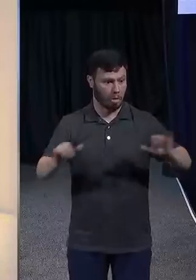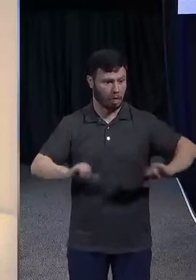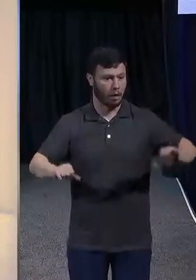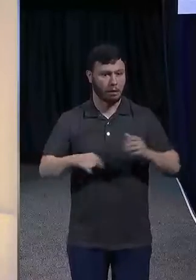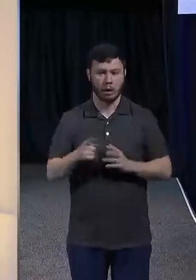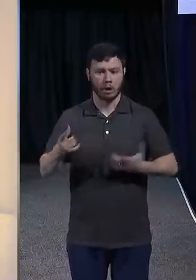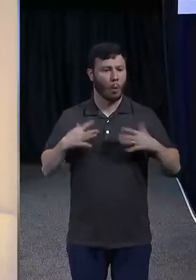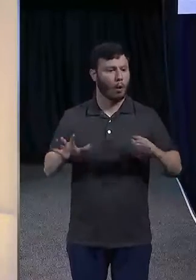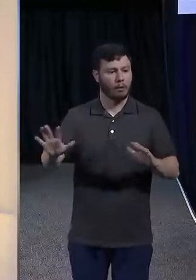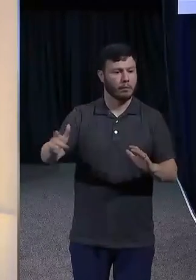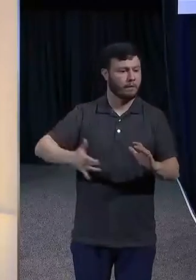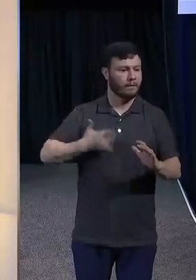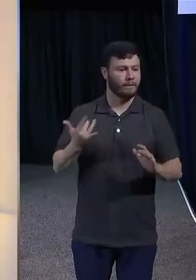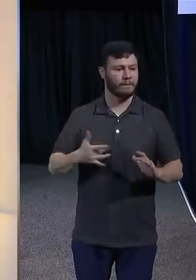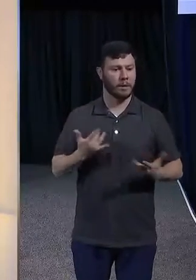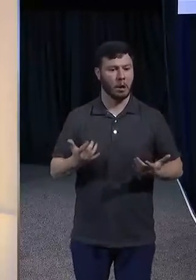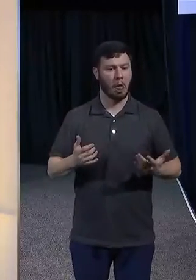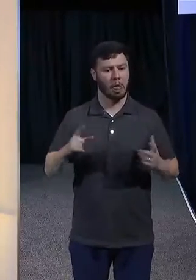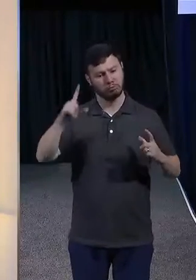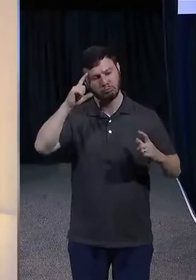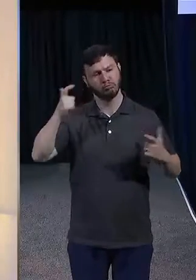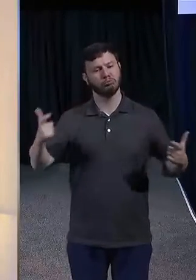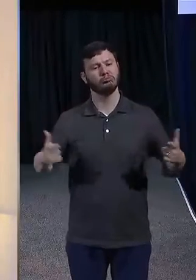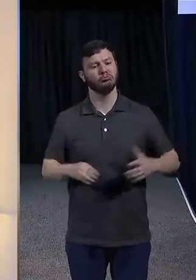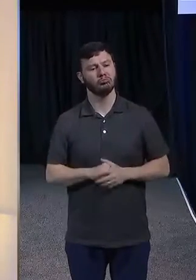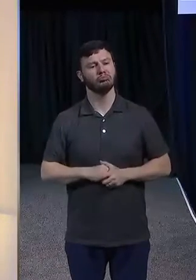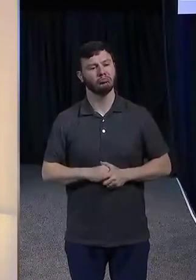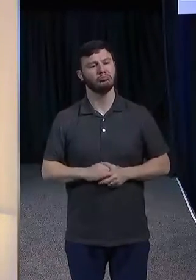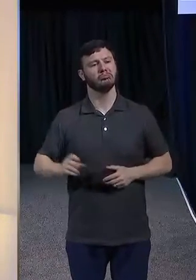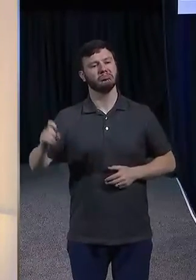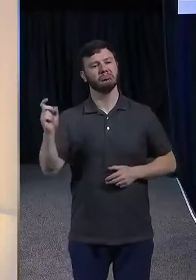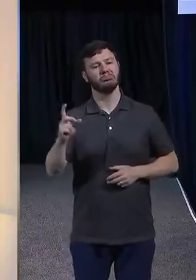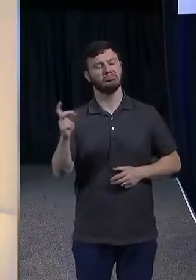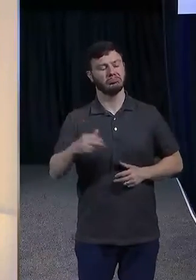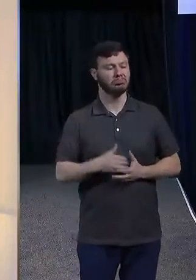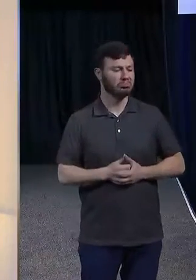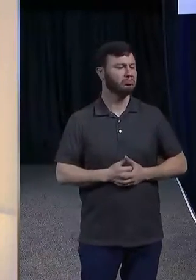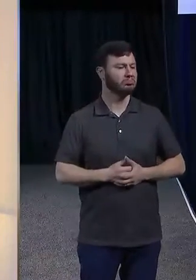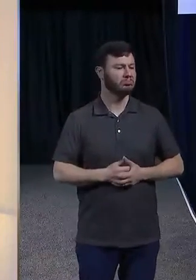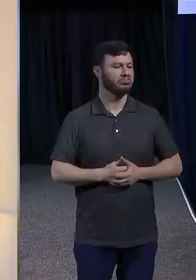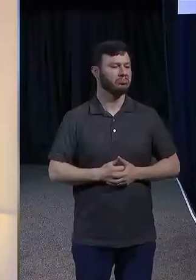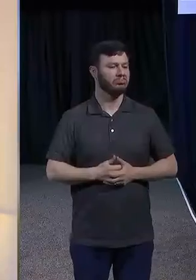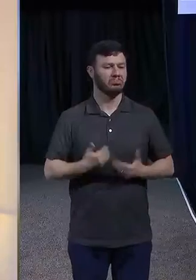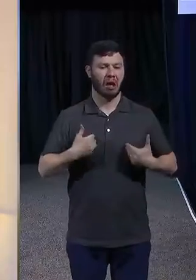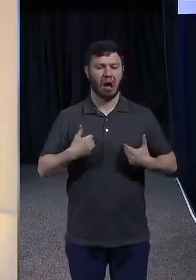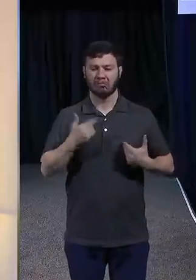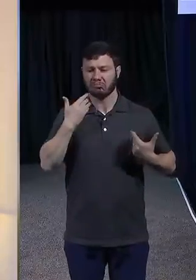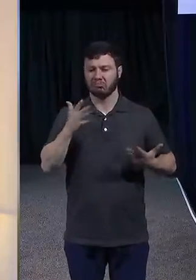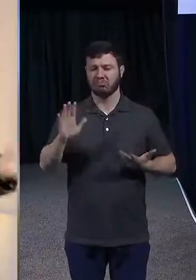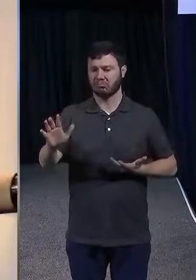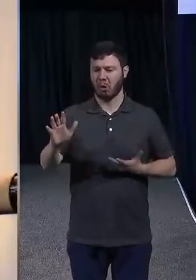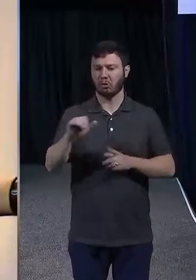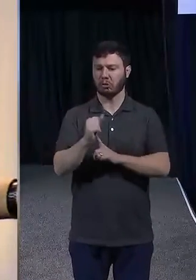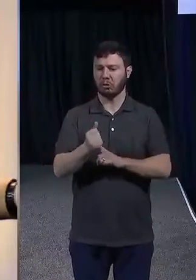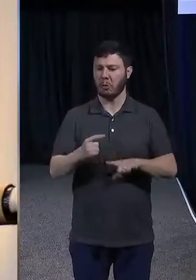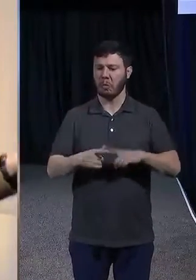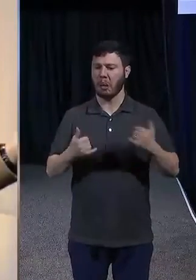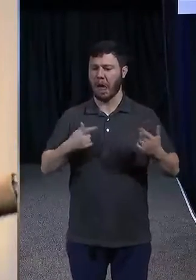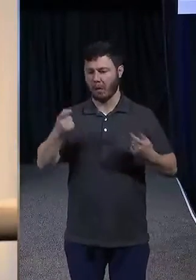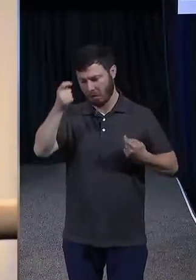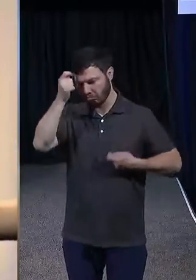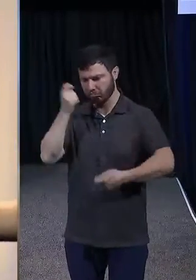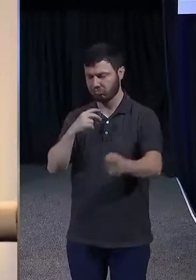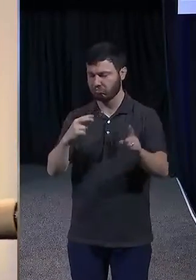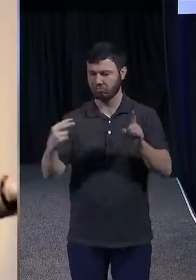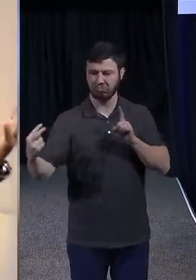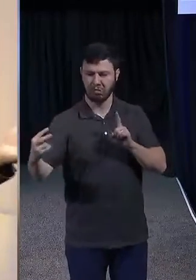feeling, a chip on our shoulder by saying, okay, this is something I was not aware of. I mean, the word that you used, I have